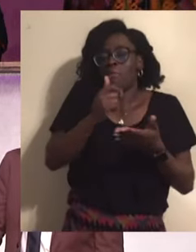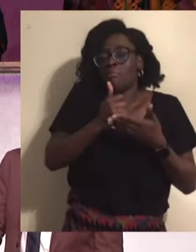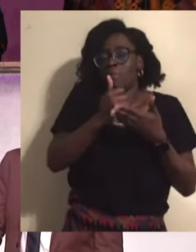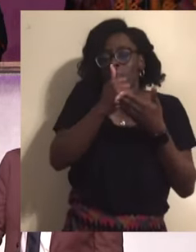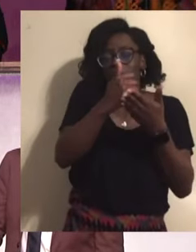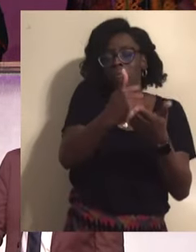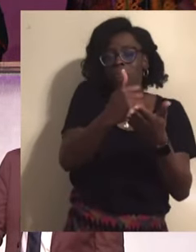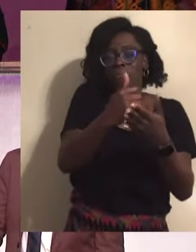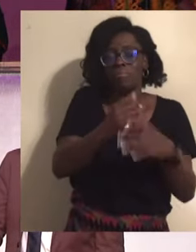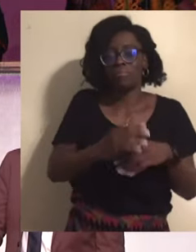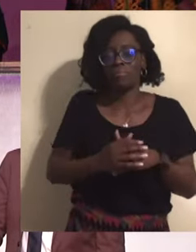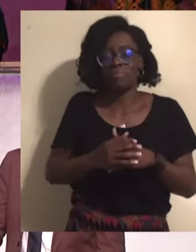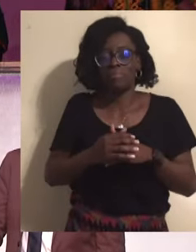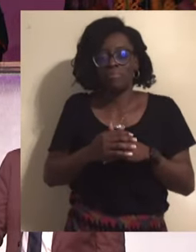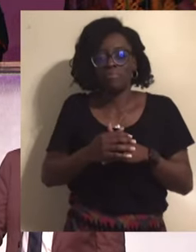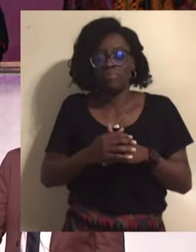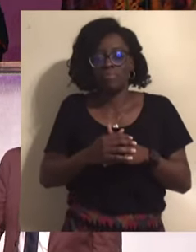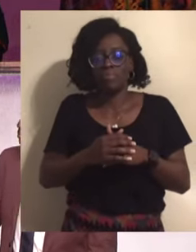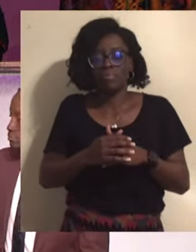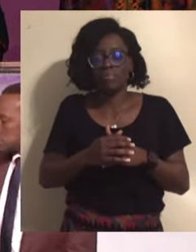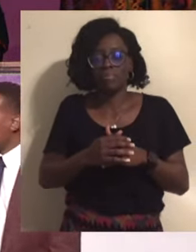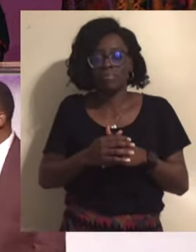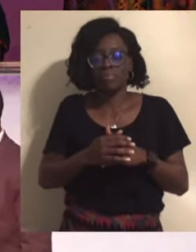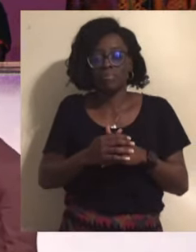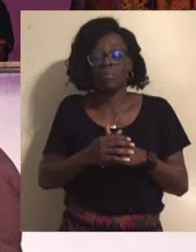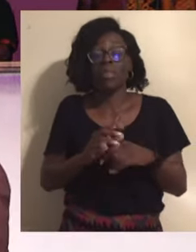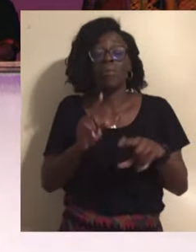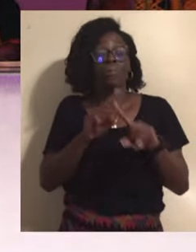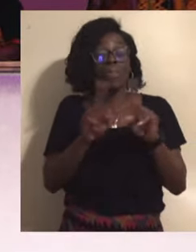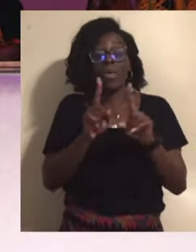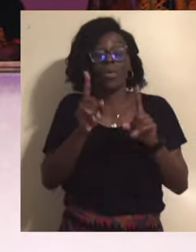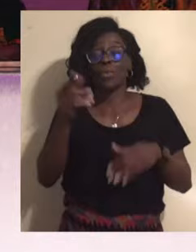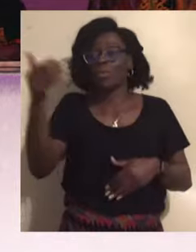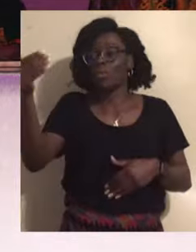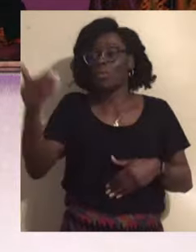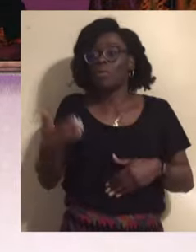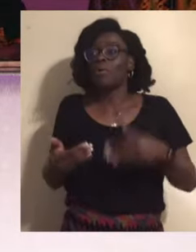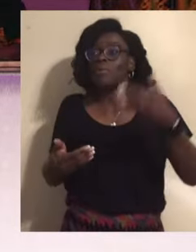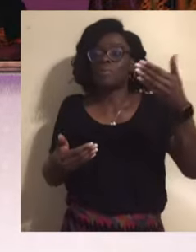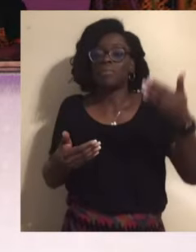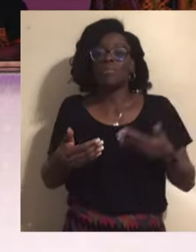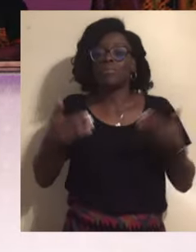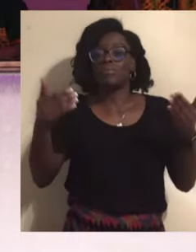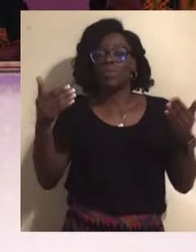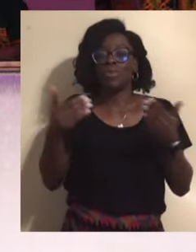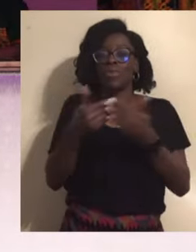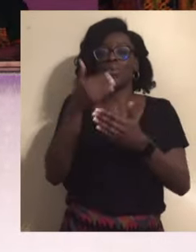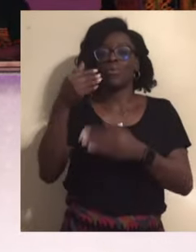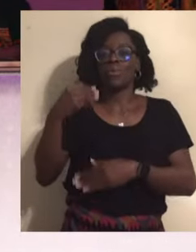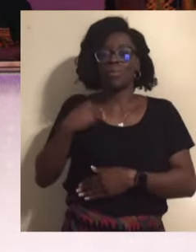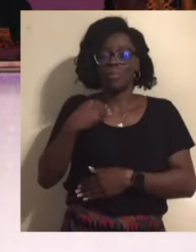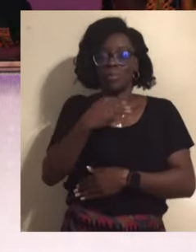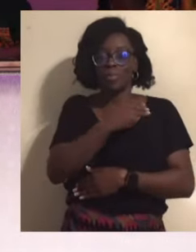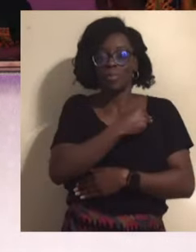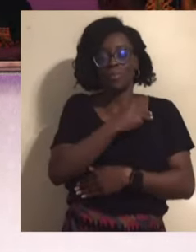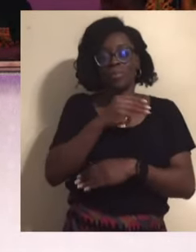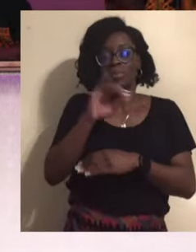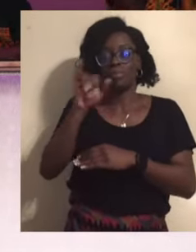assistance. But we want to welcome you as the newest members of our Jackson Revival Center